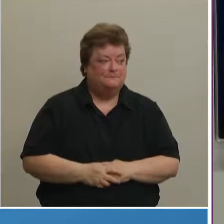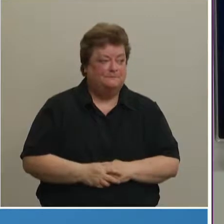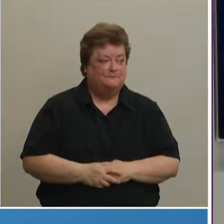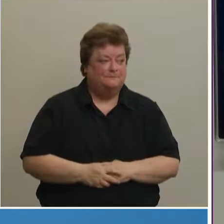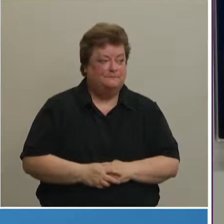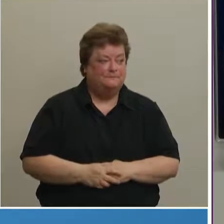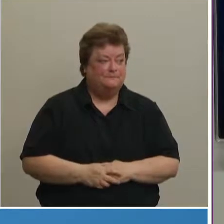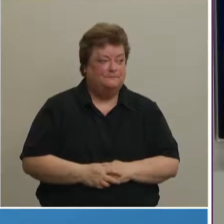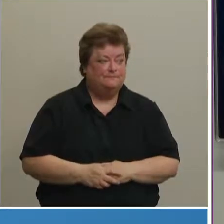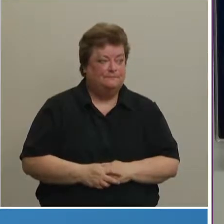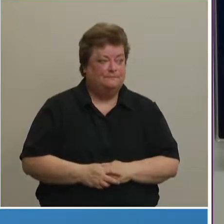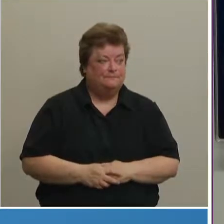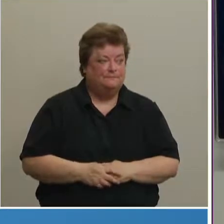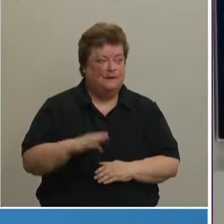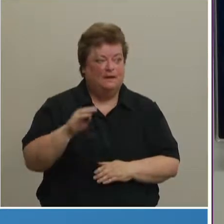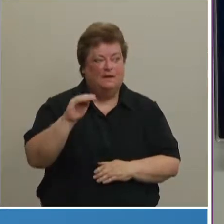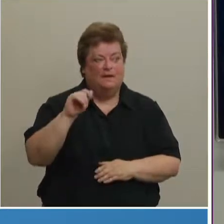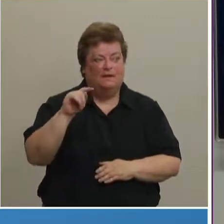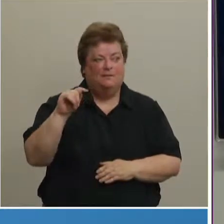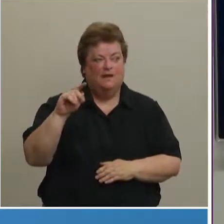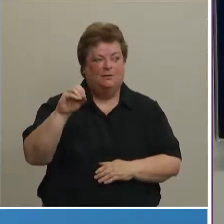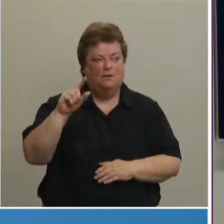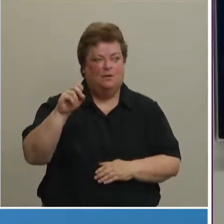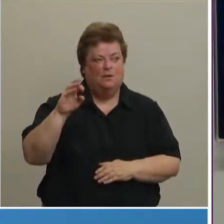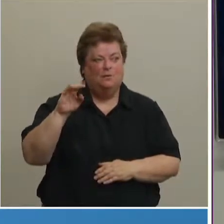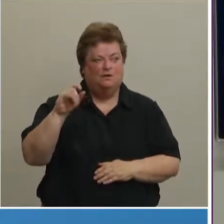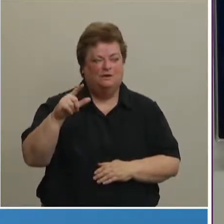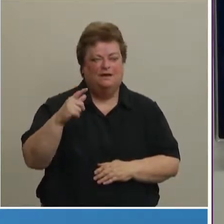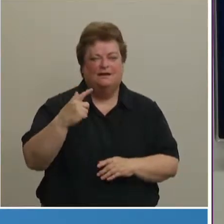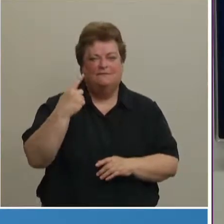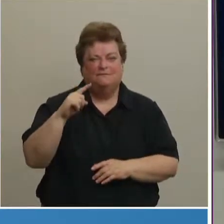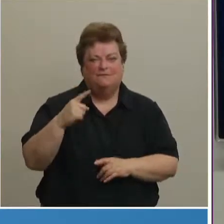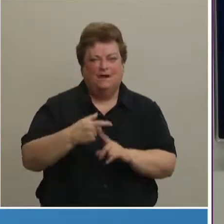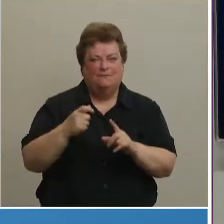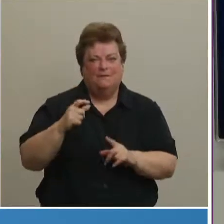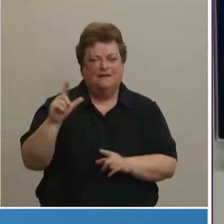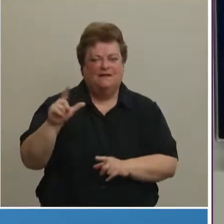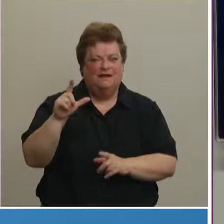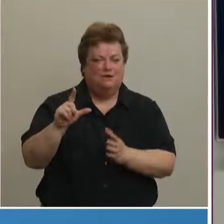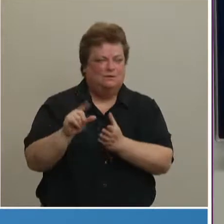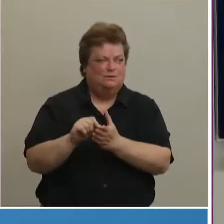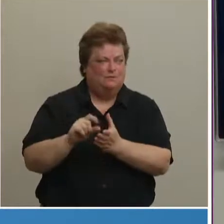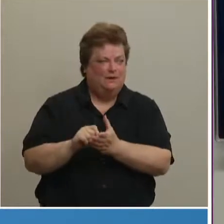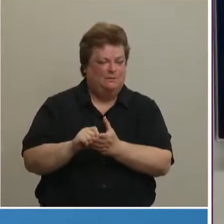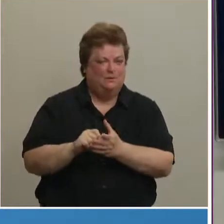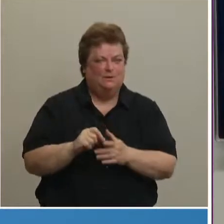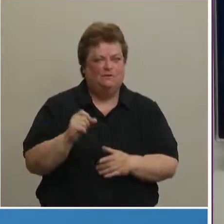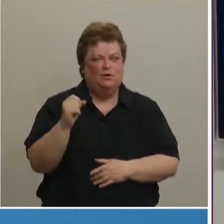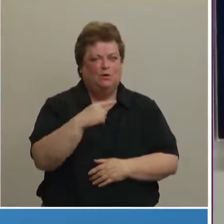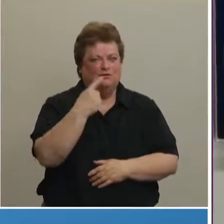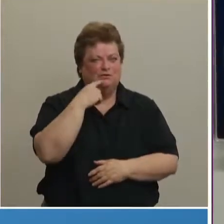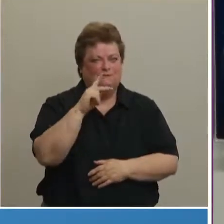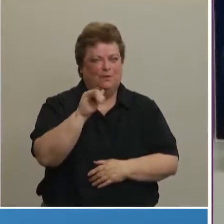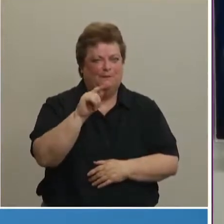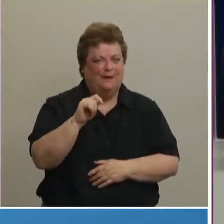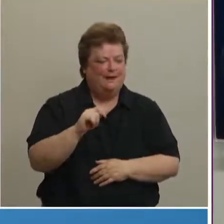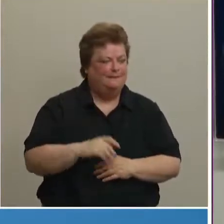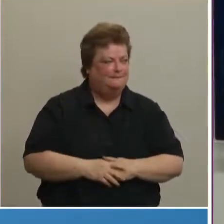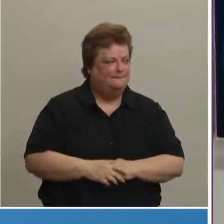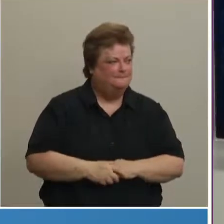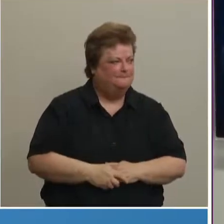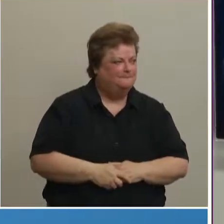Yeah, hi, Mayor. Matt Olberding from the Journal-Star. I actually have another question for Pat. It's Matt, should be right back.